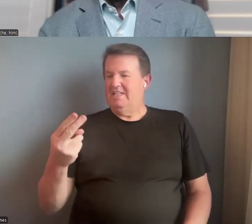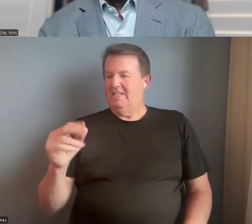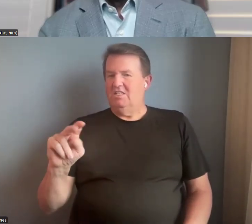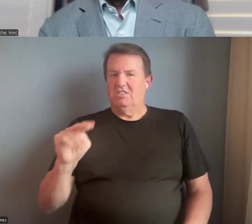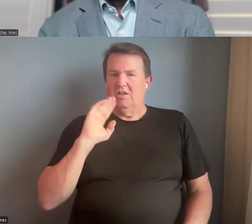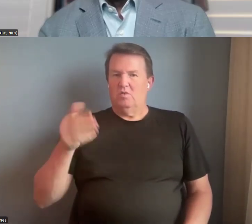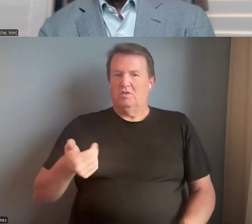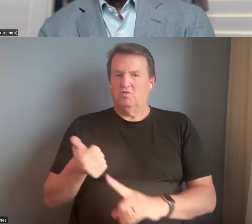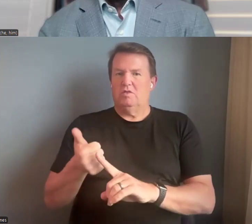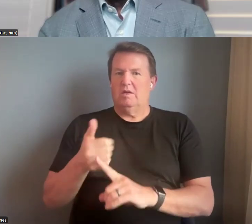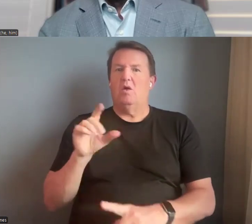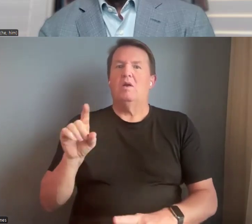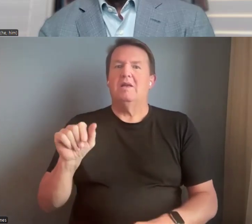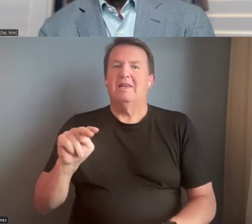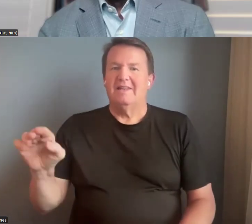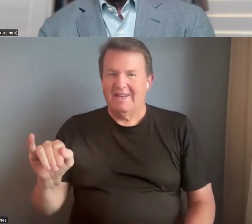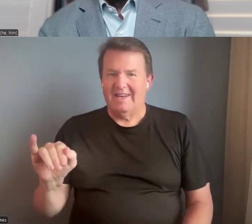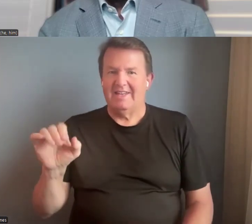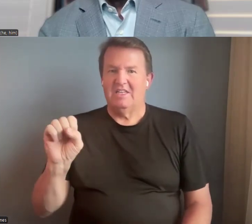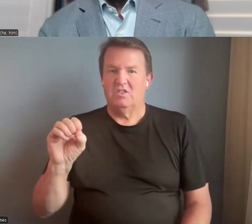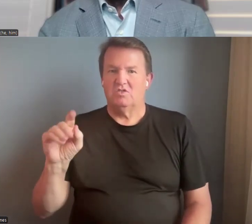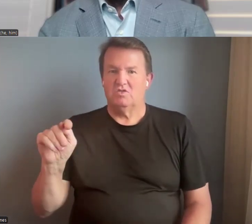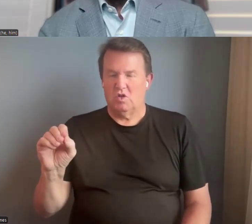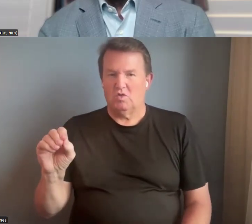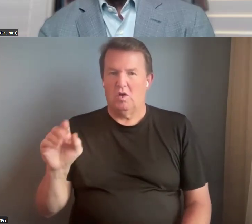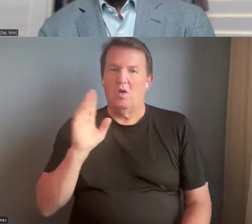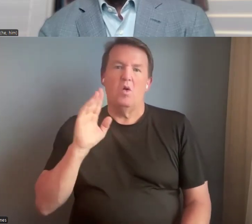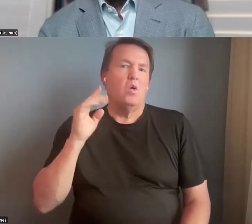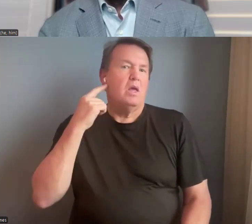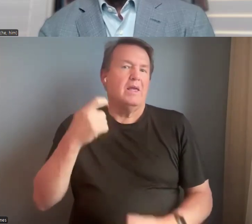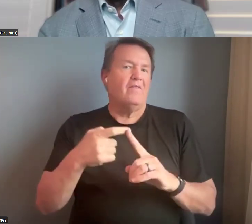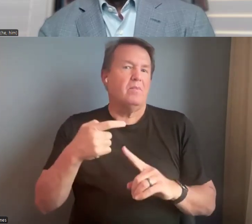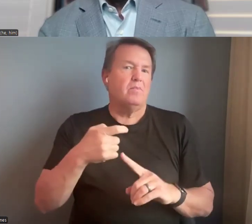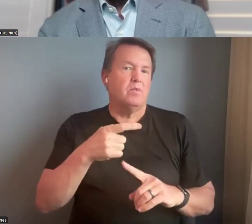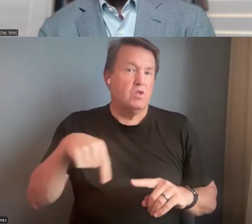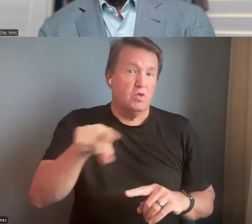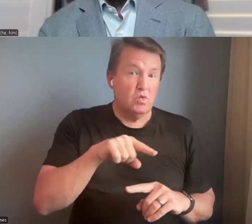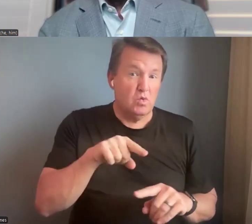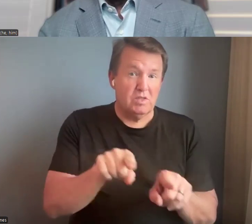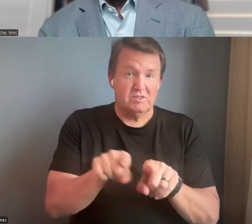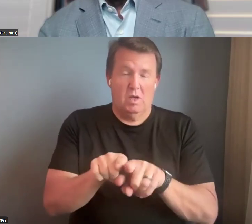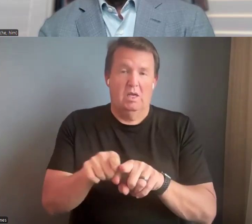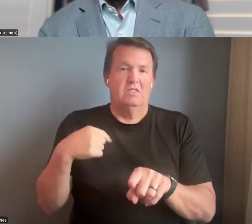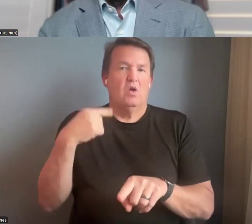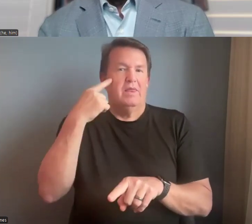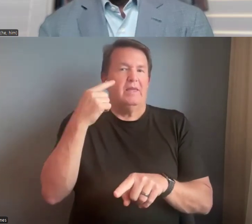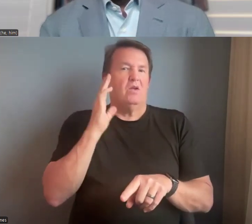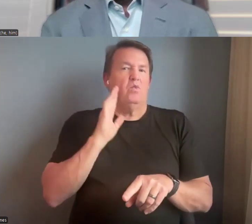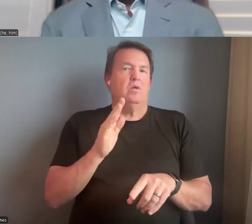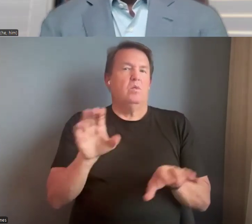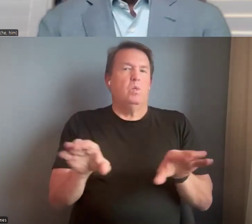that's, and Danny Soto as well. We want to hear from you as well. So I think what we'll do is we're going